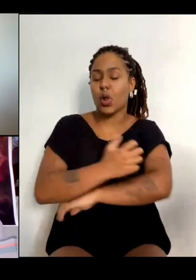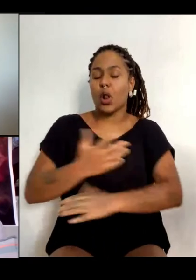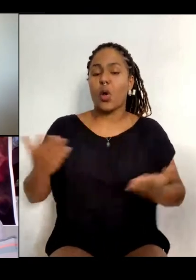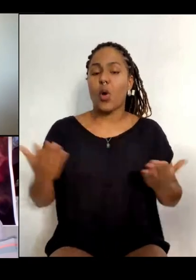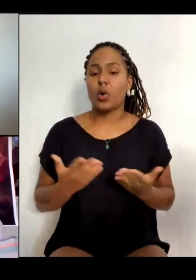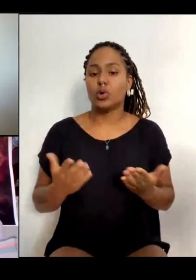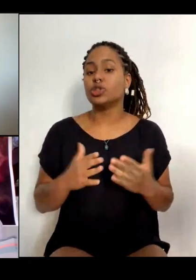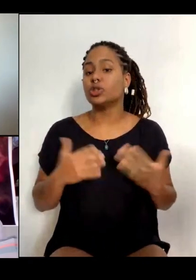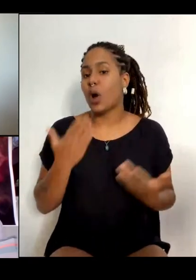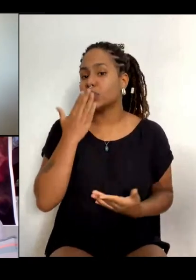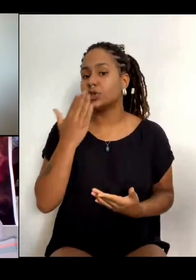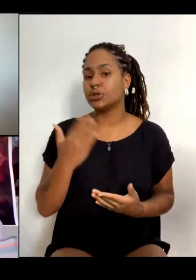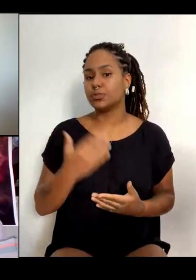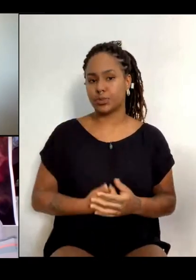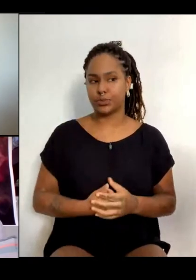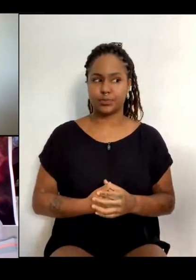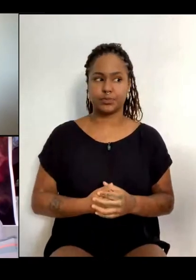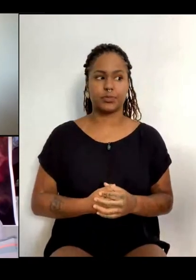foreign